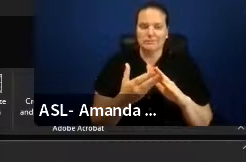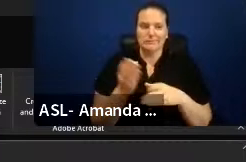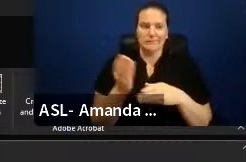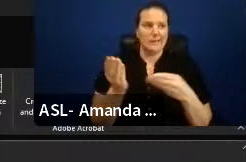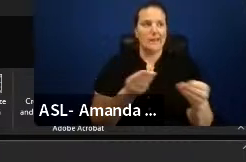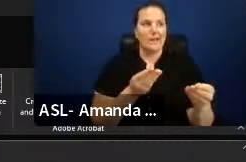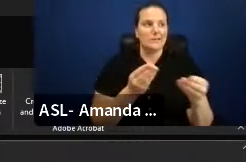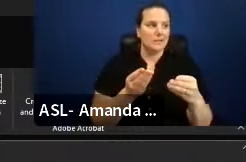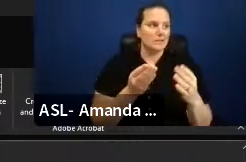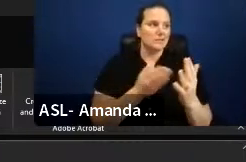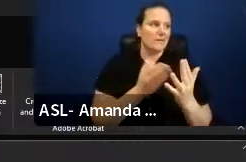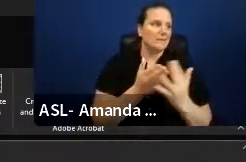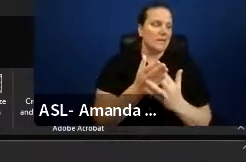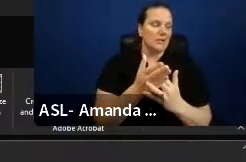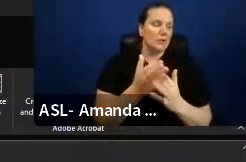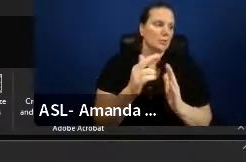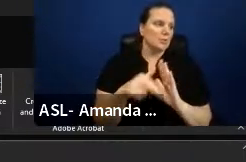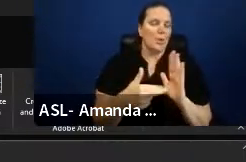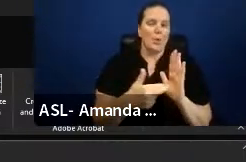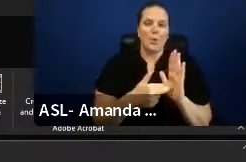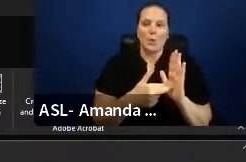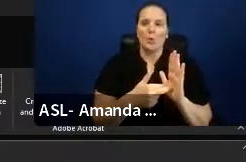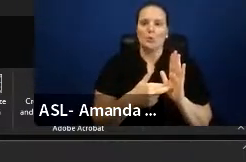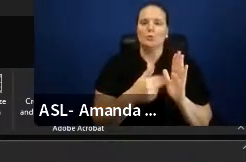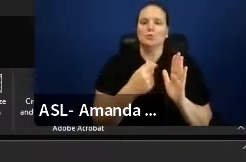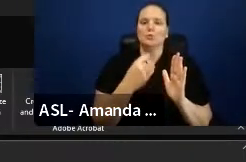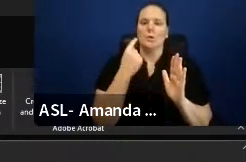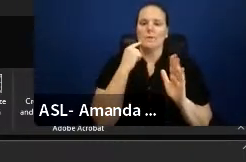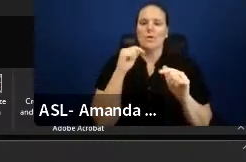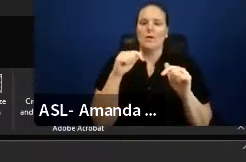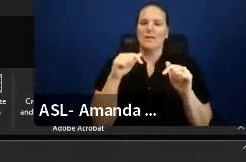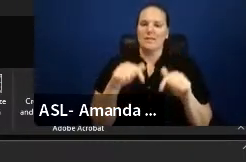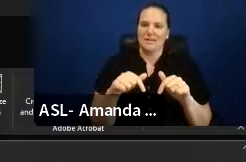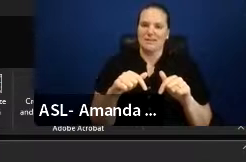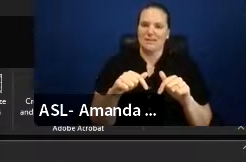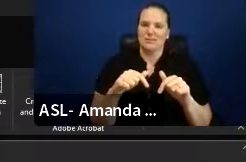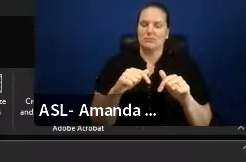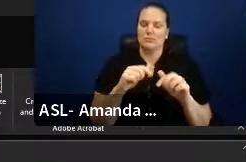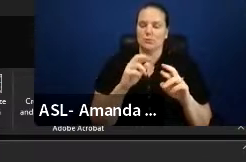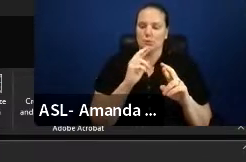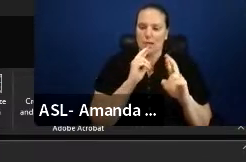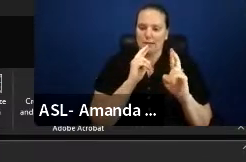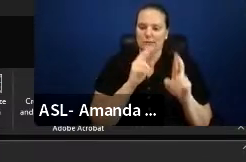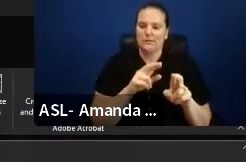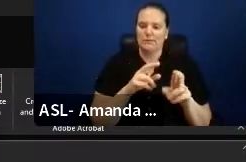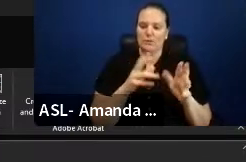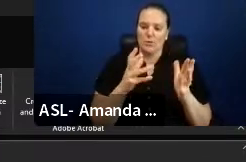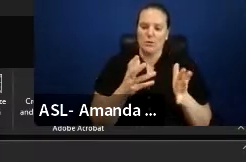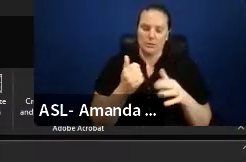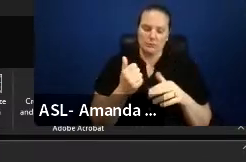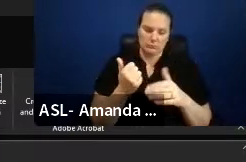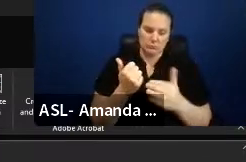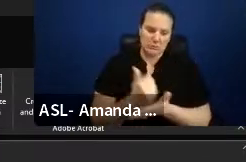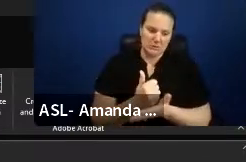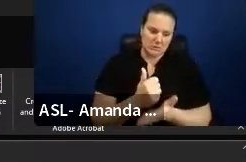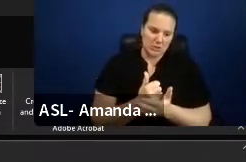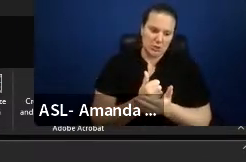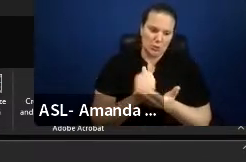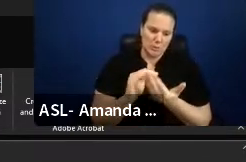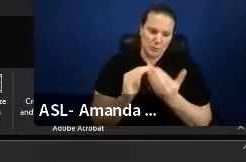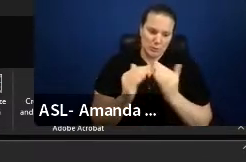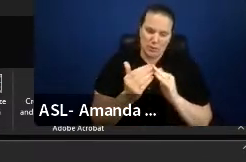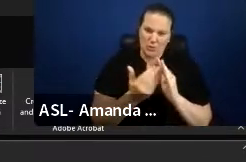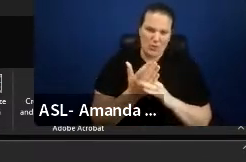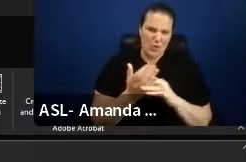liaison navigator roles for this kind of reactive or assisting the community through